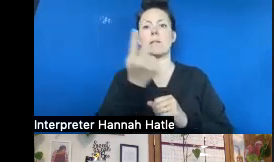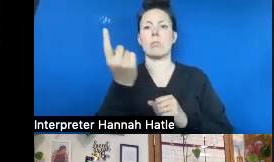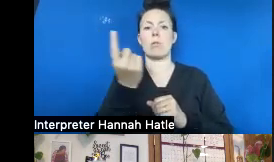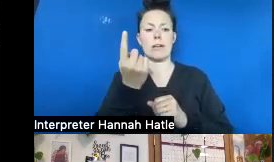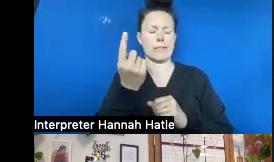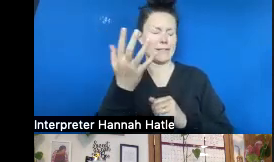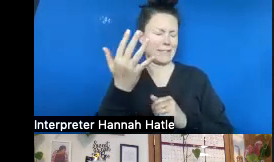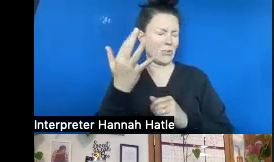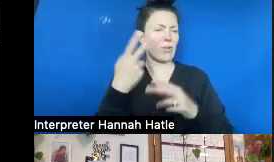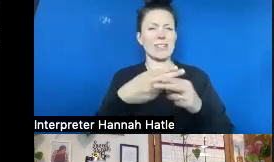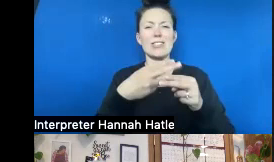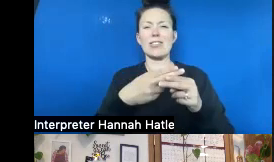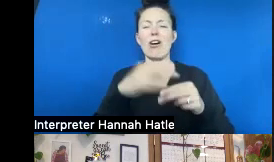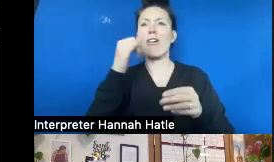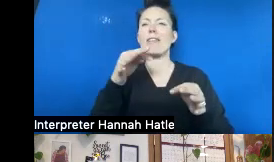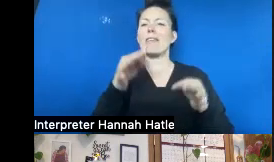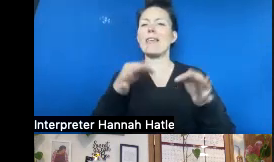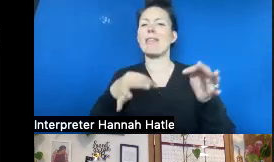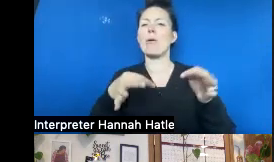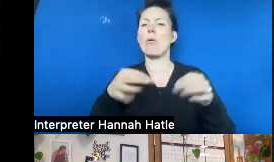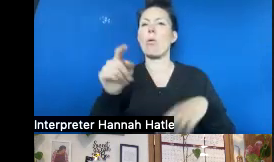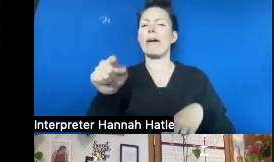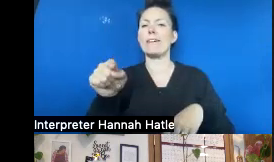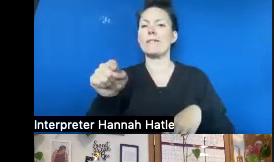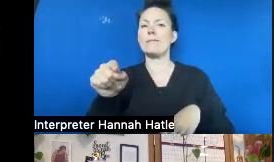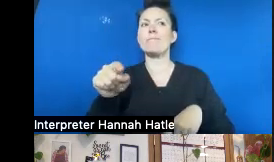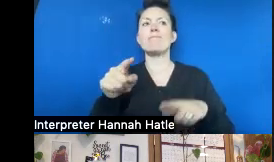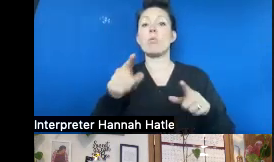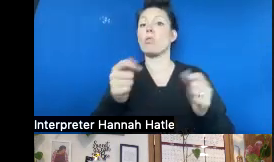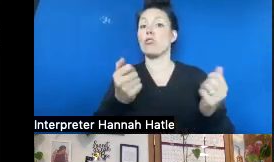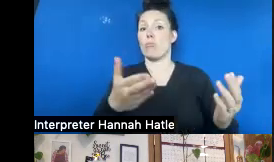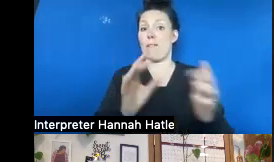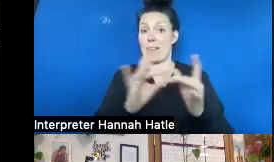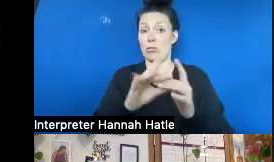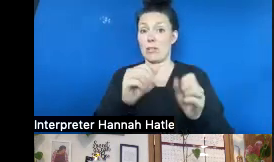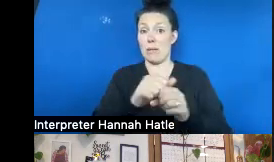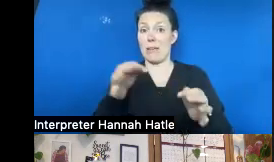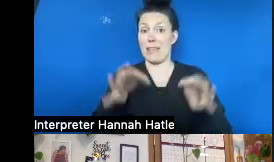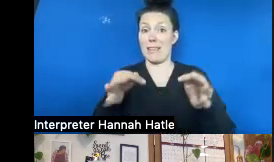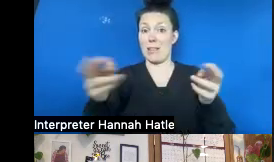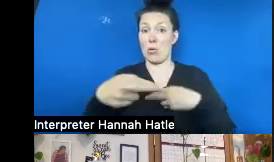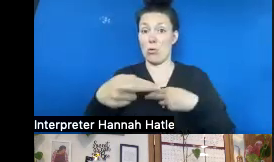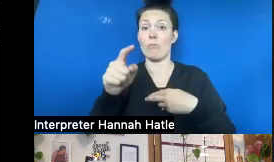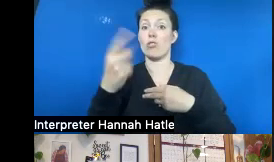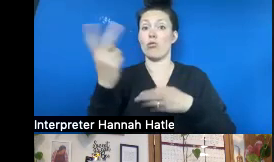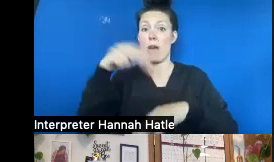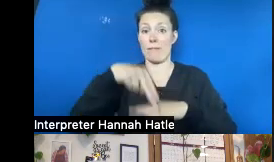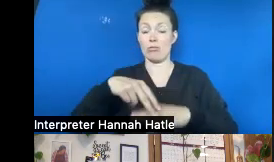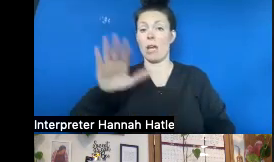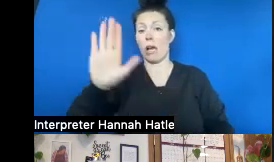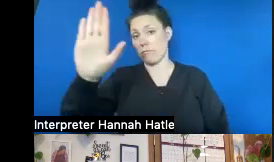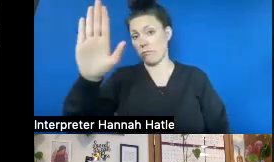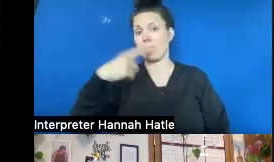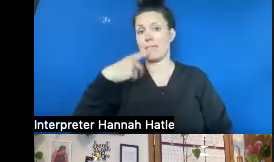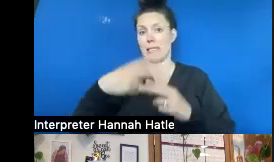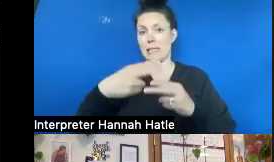what do they call that when you're in the courtroom? When they're providing their statements in the courtroom, and they can be, when you have to stand up and they say your name,